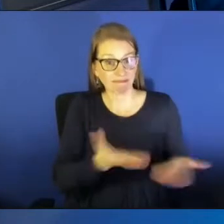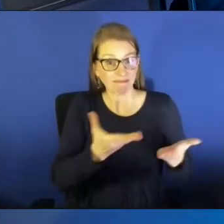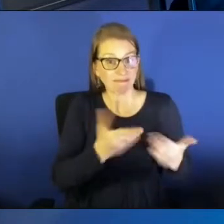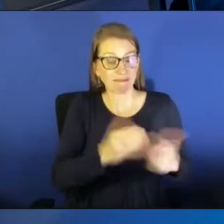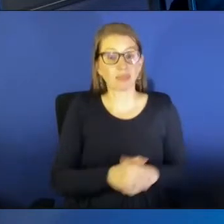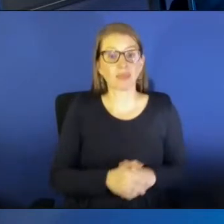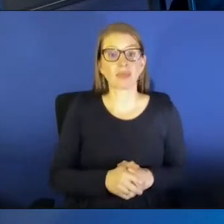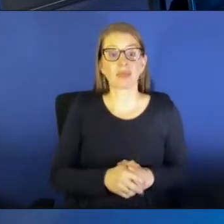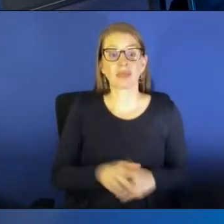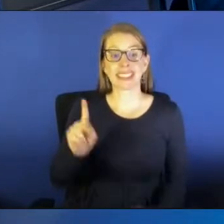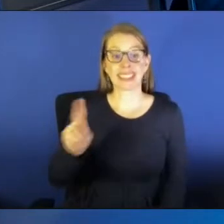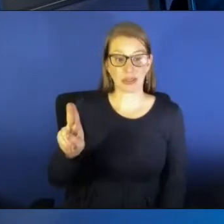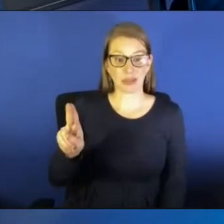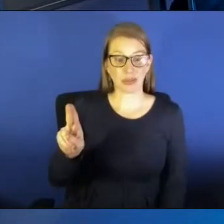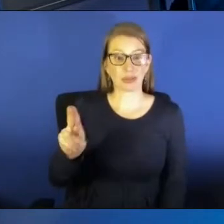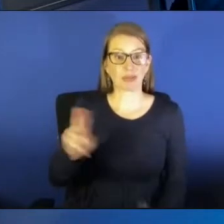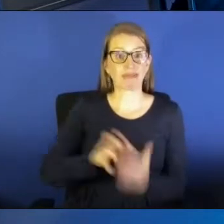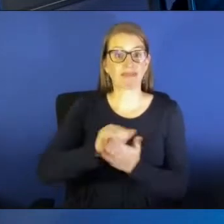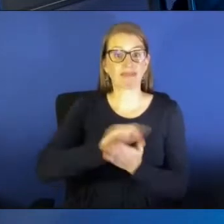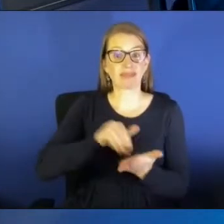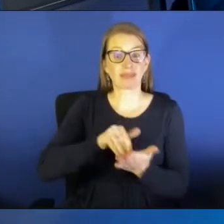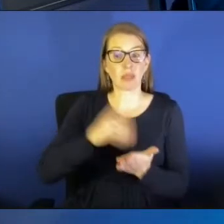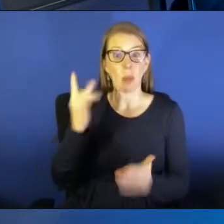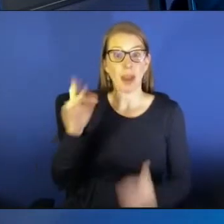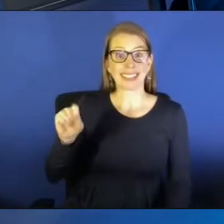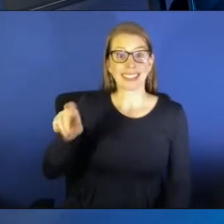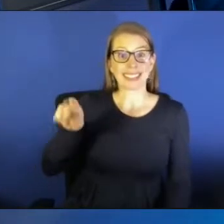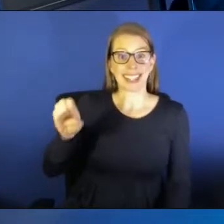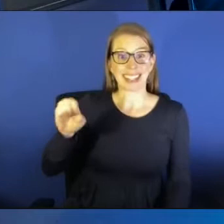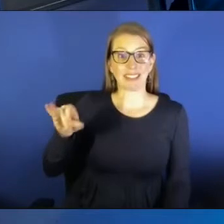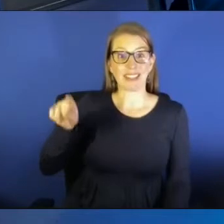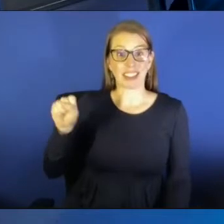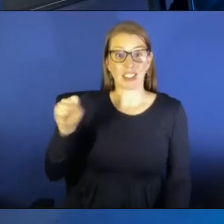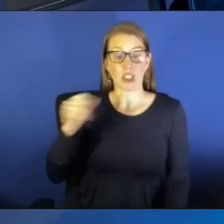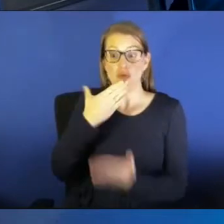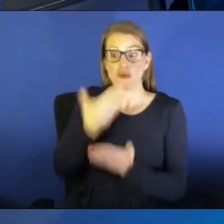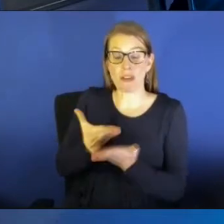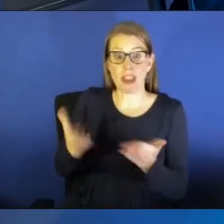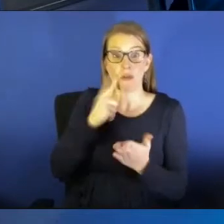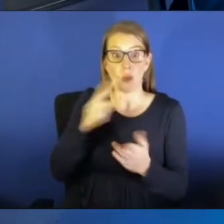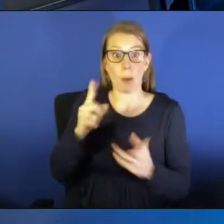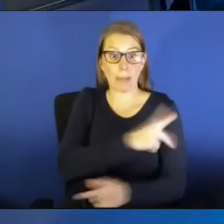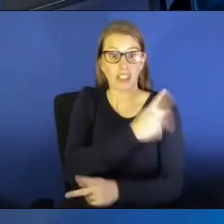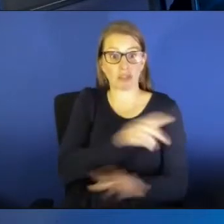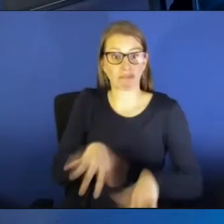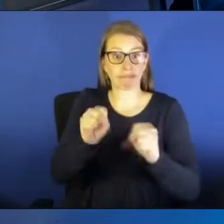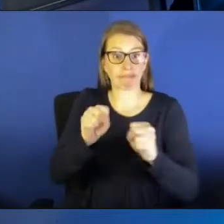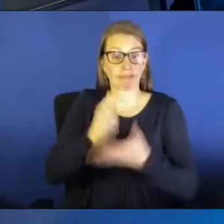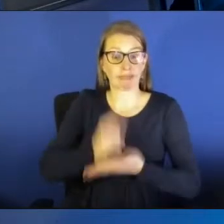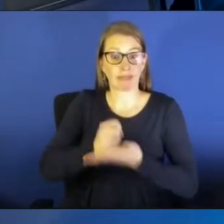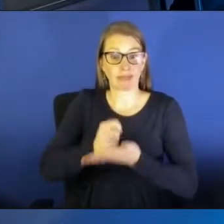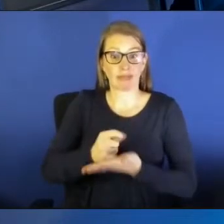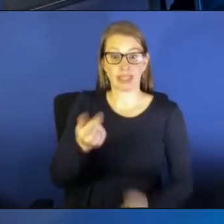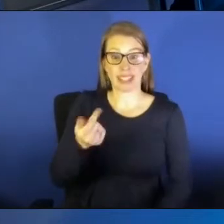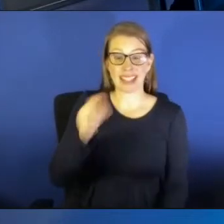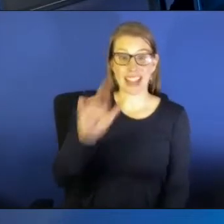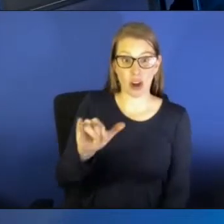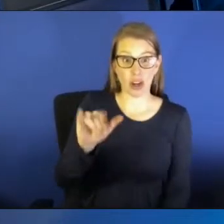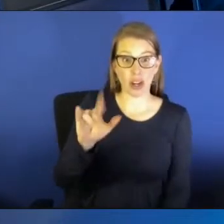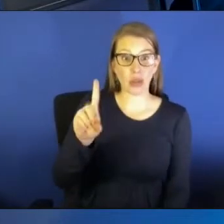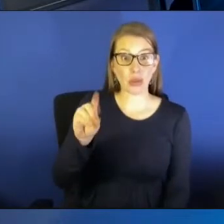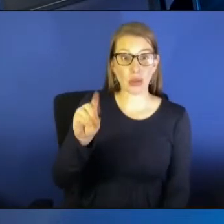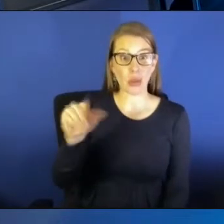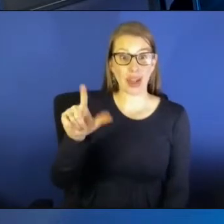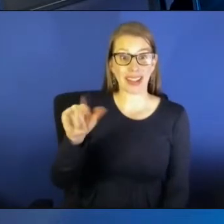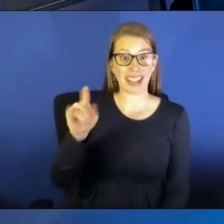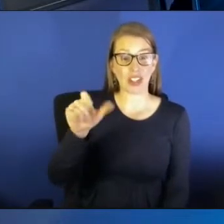Center, and why side effects are actually a good thing for patients undergoing treatment, is Dr. Gary Doolittle, medical oncologist